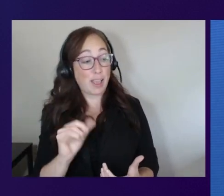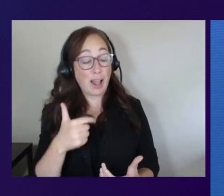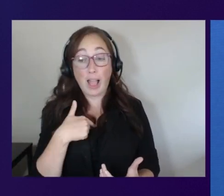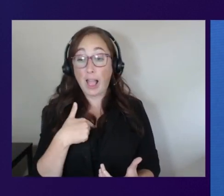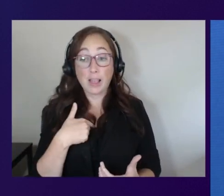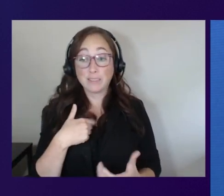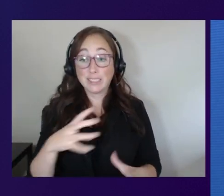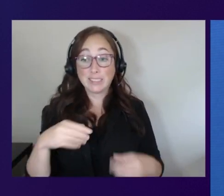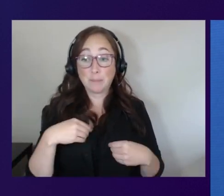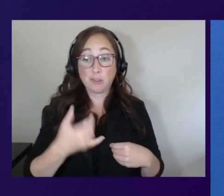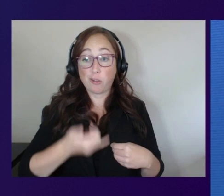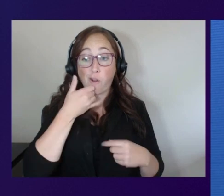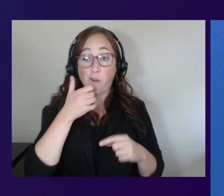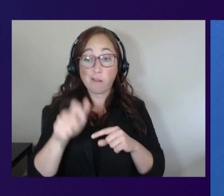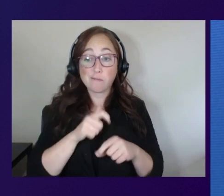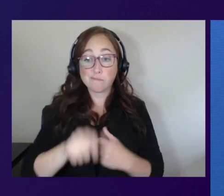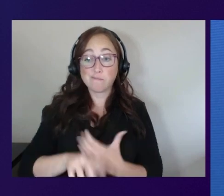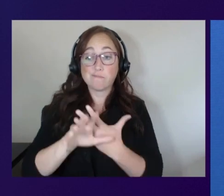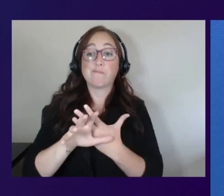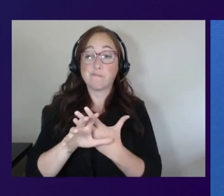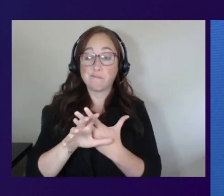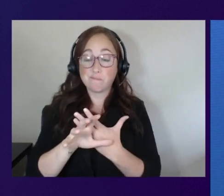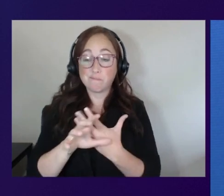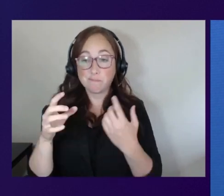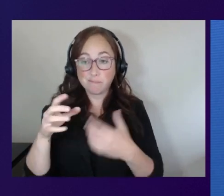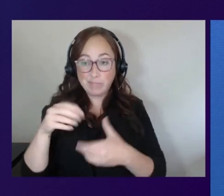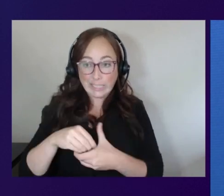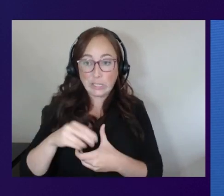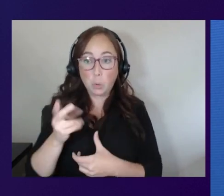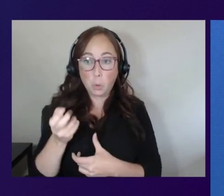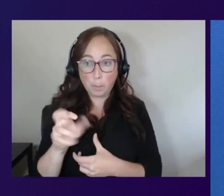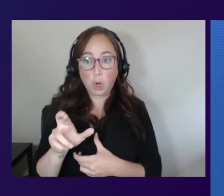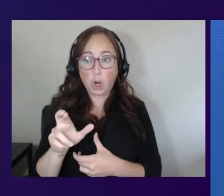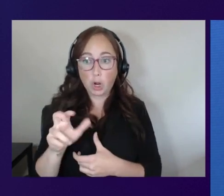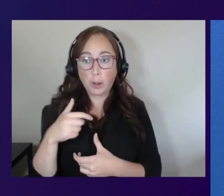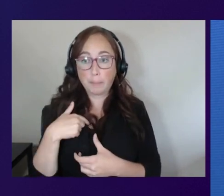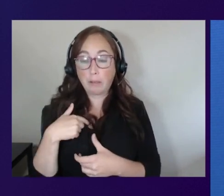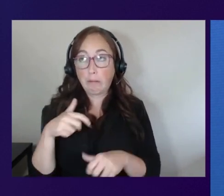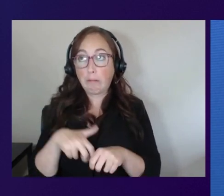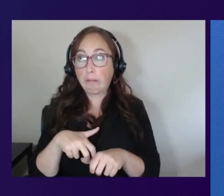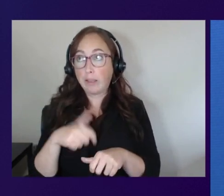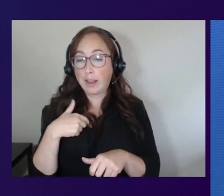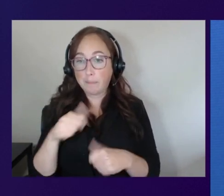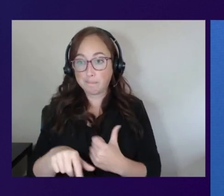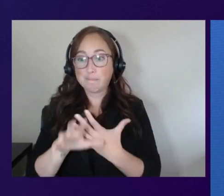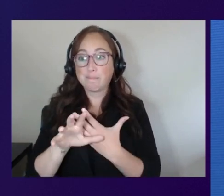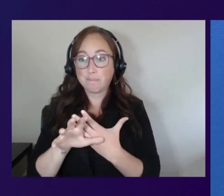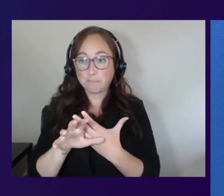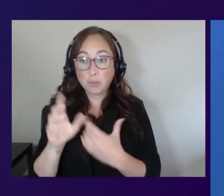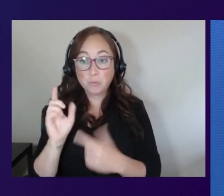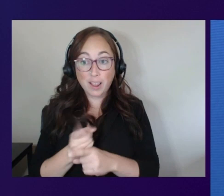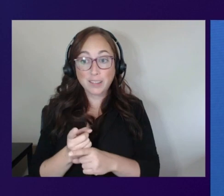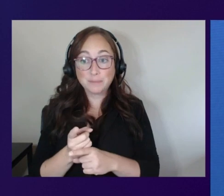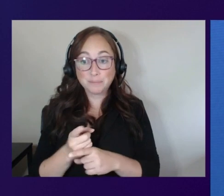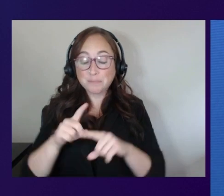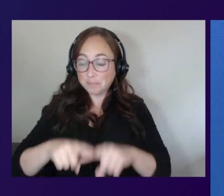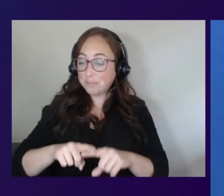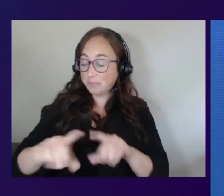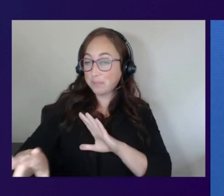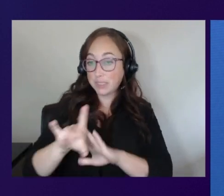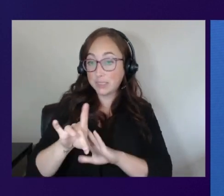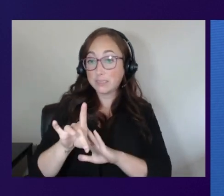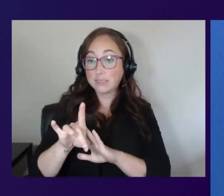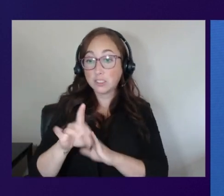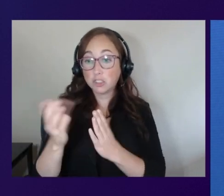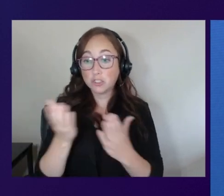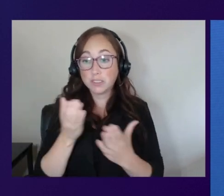a team call in the back of an Uber. Yes. So depending on the services you are selecting and also the applications that